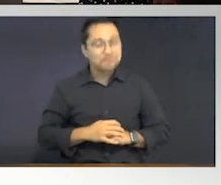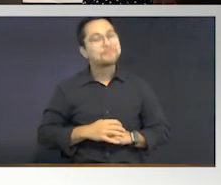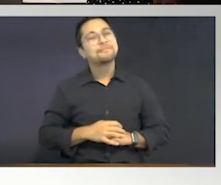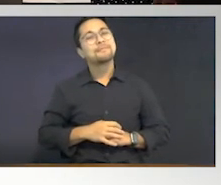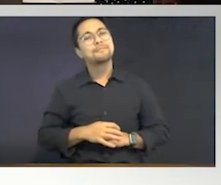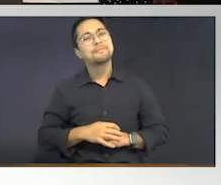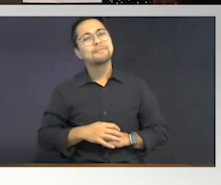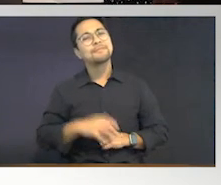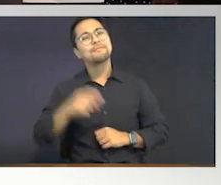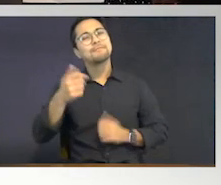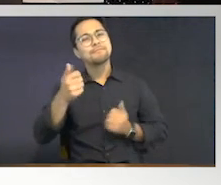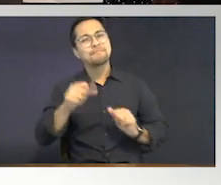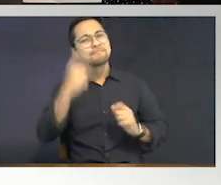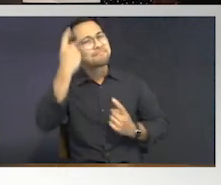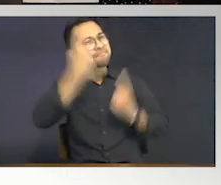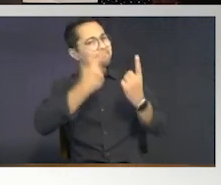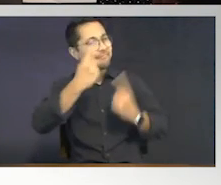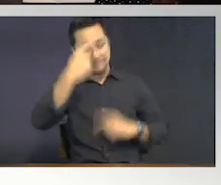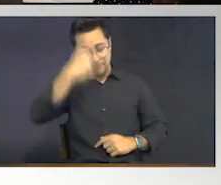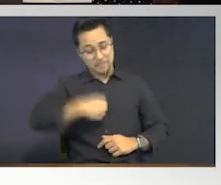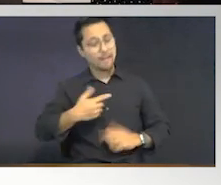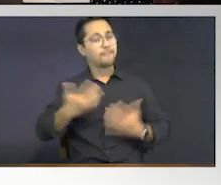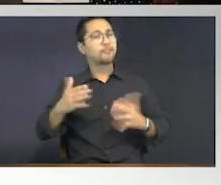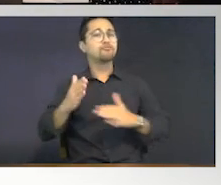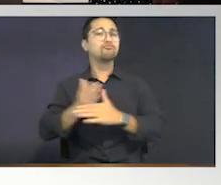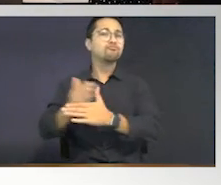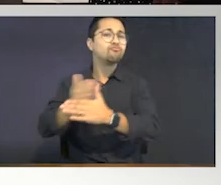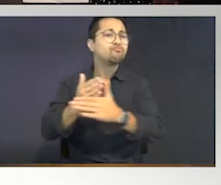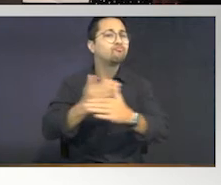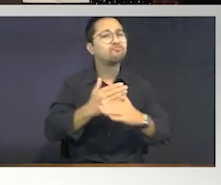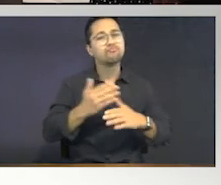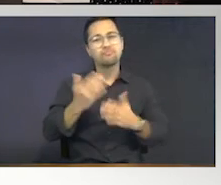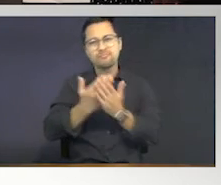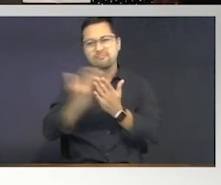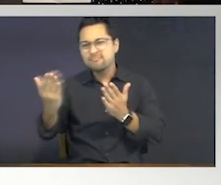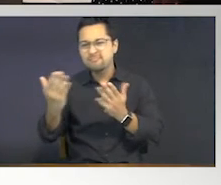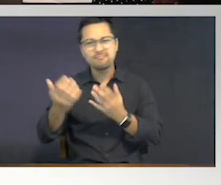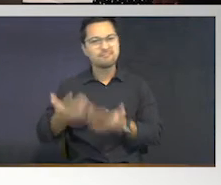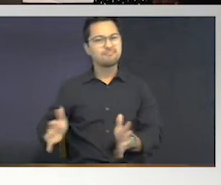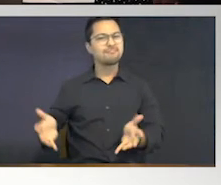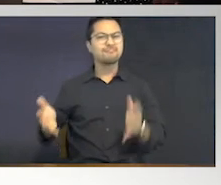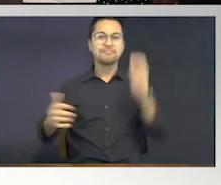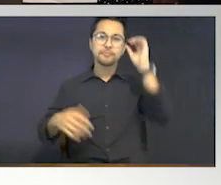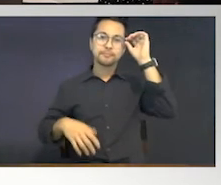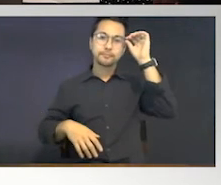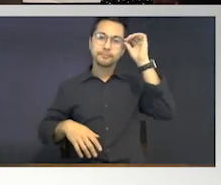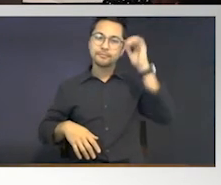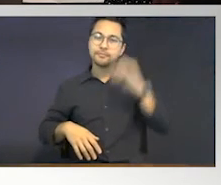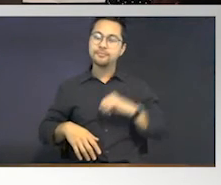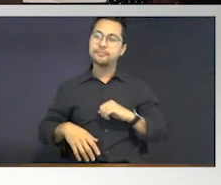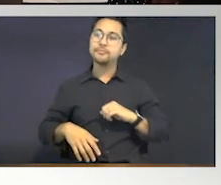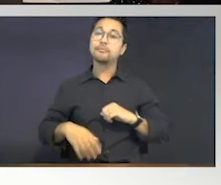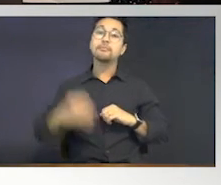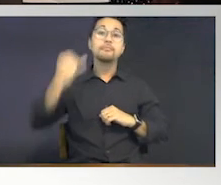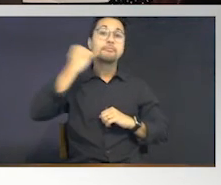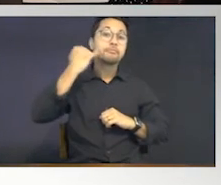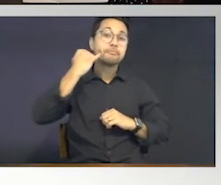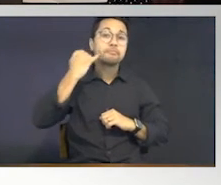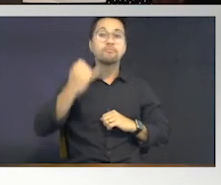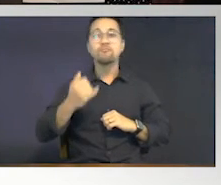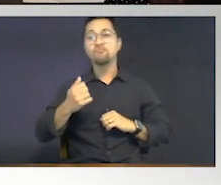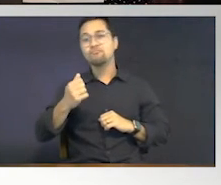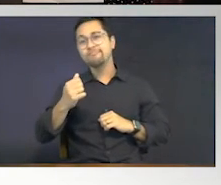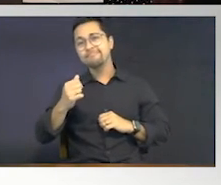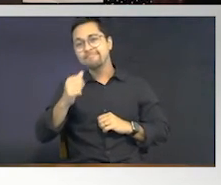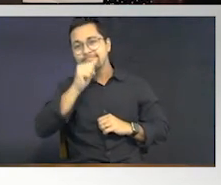Start to think about, I know for me, I've shared a couple of things already where, when you have dealt